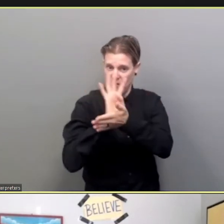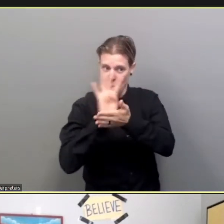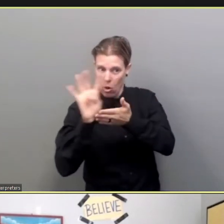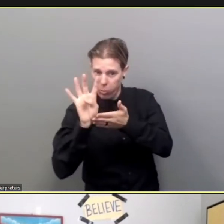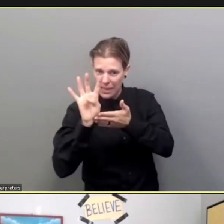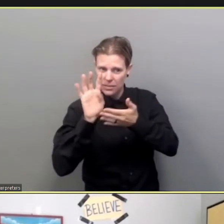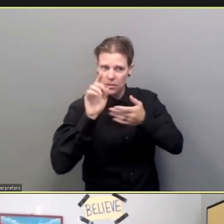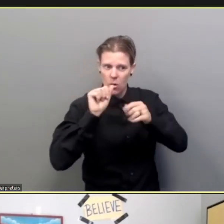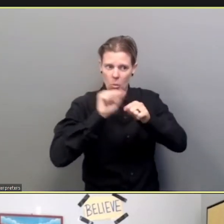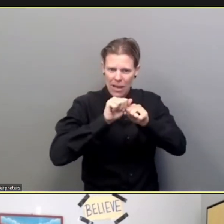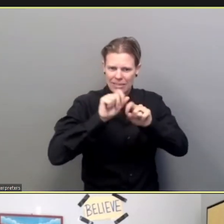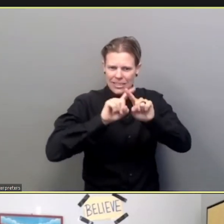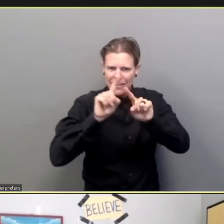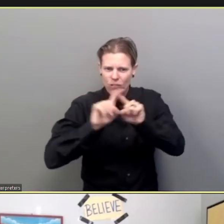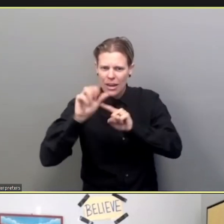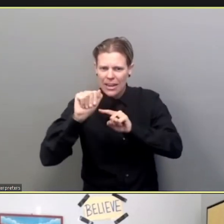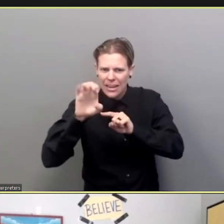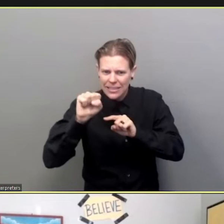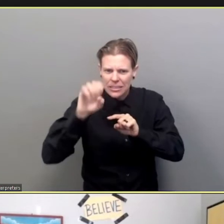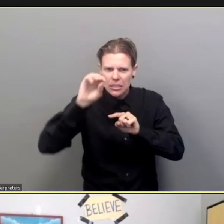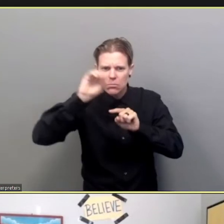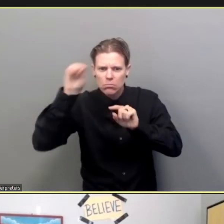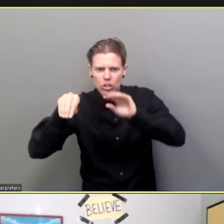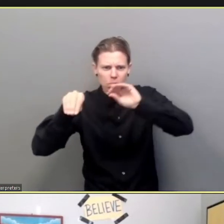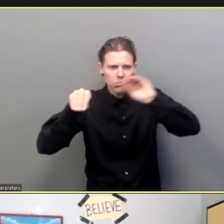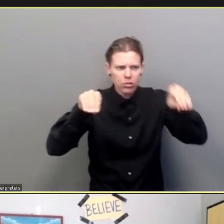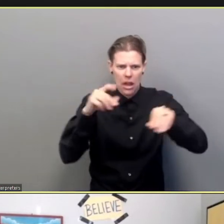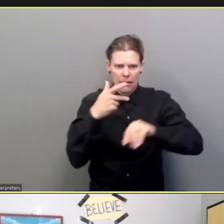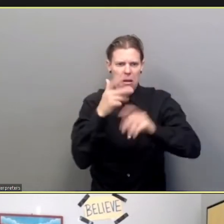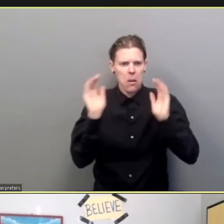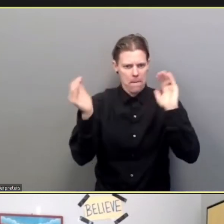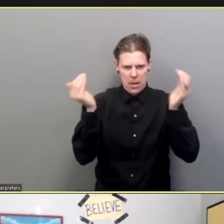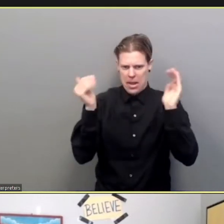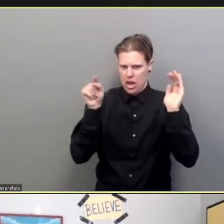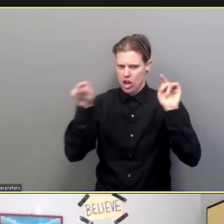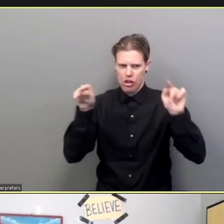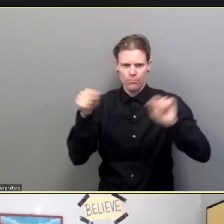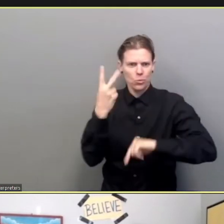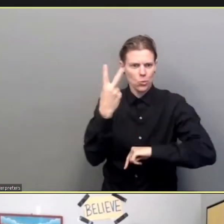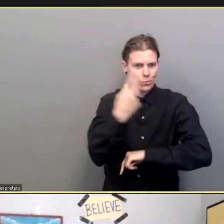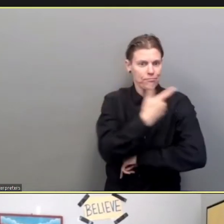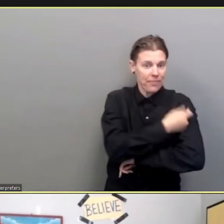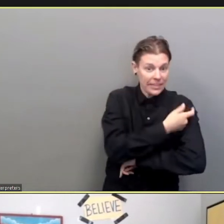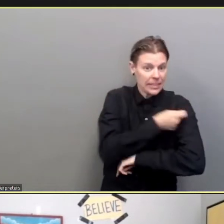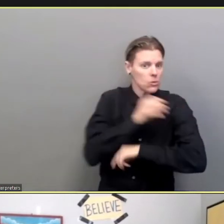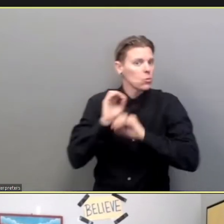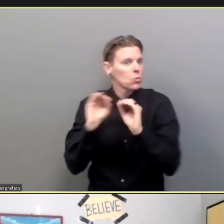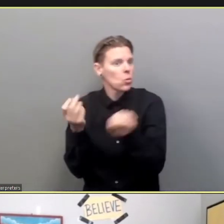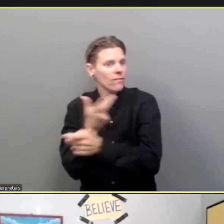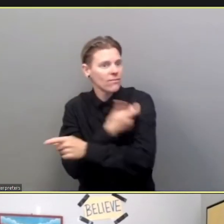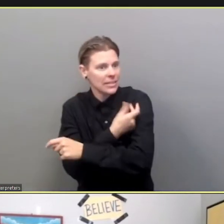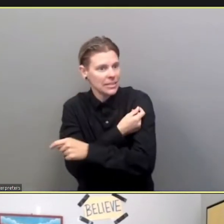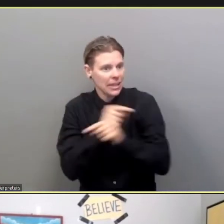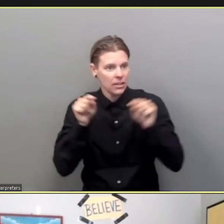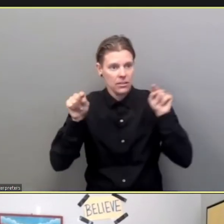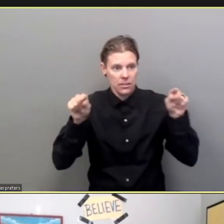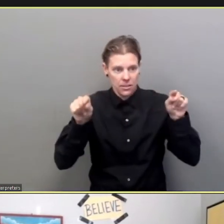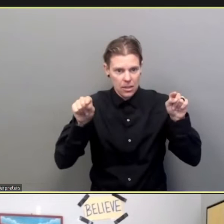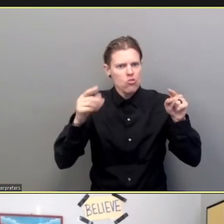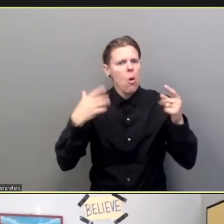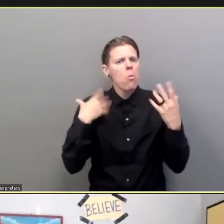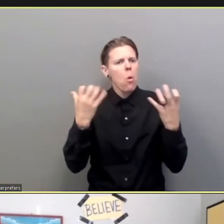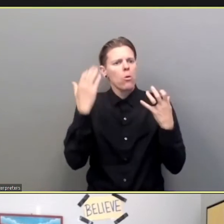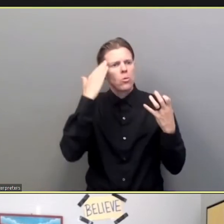vaccinated versus unvaccinated. The differential between the cumulative and the past 4 weeks at 80.4% for cases